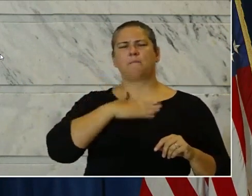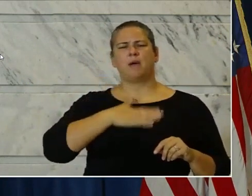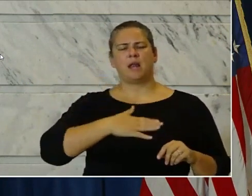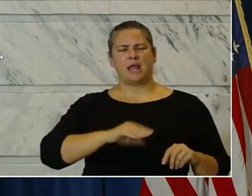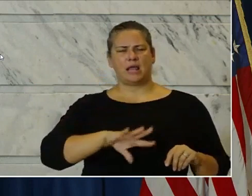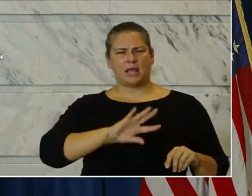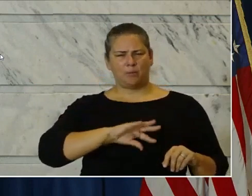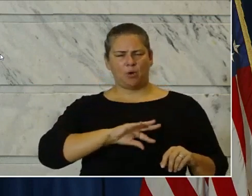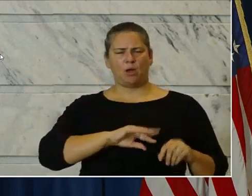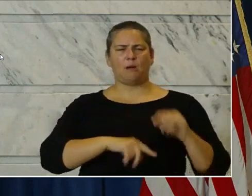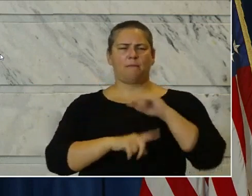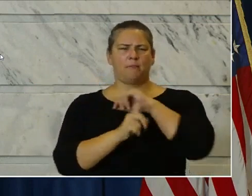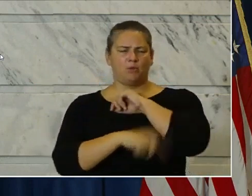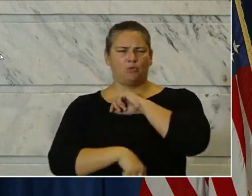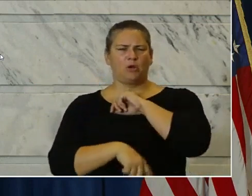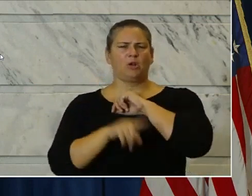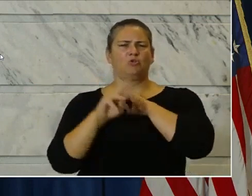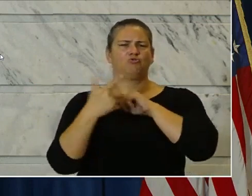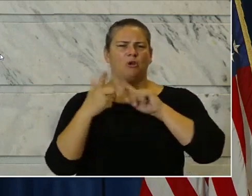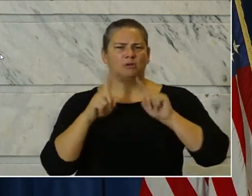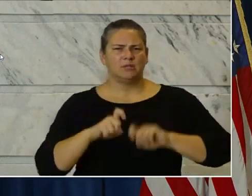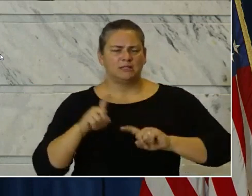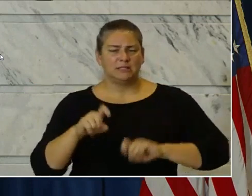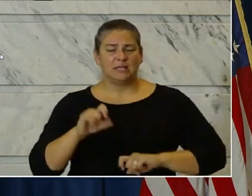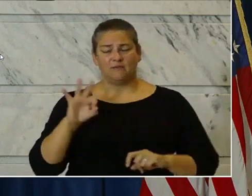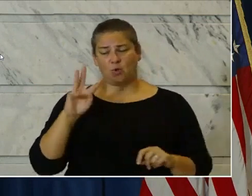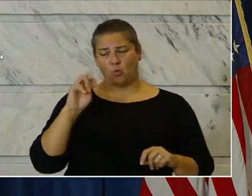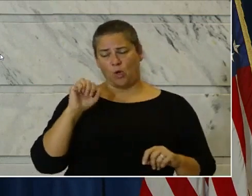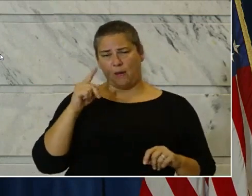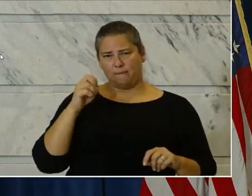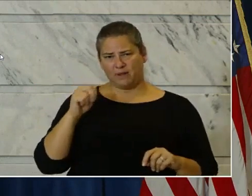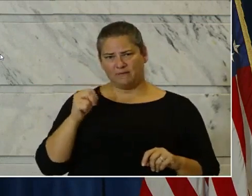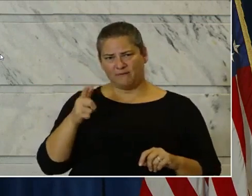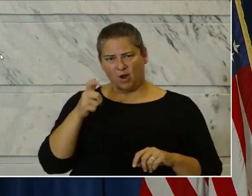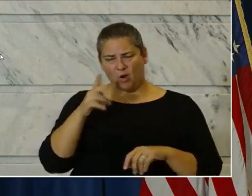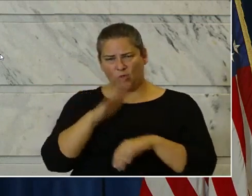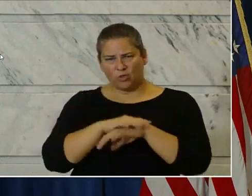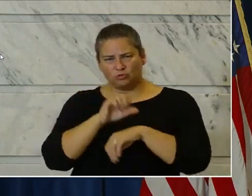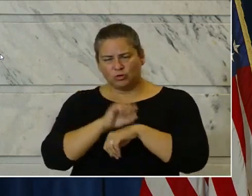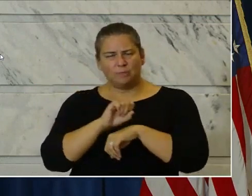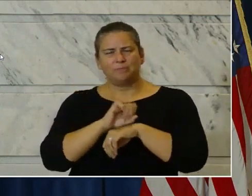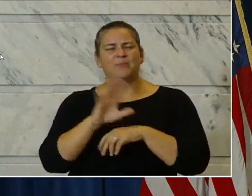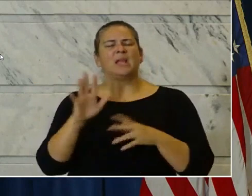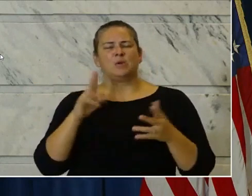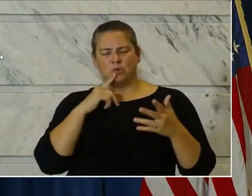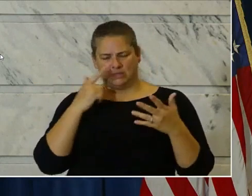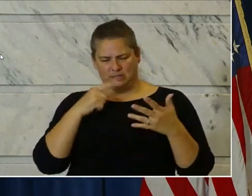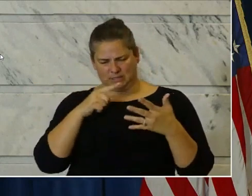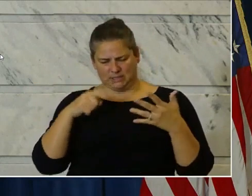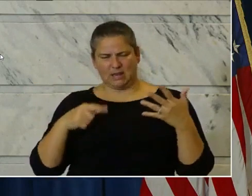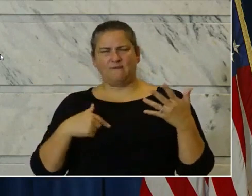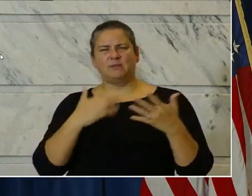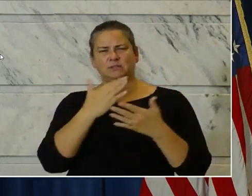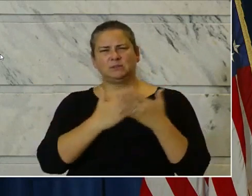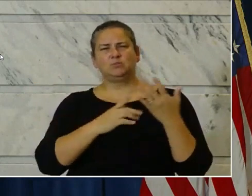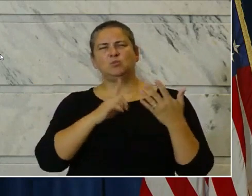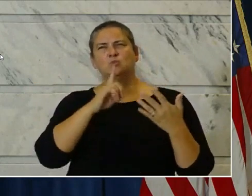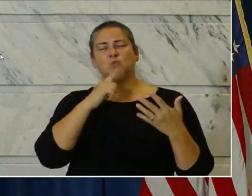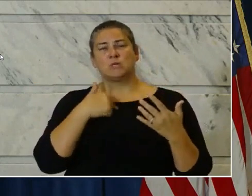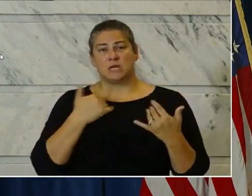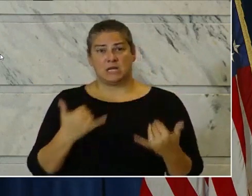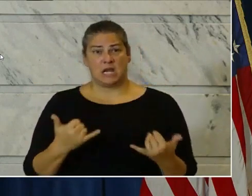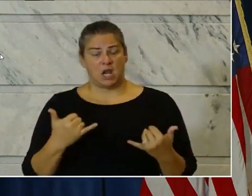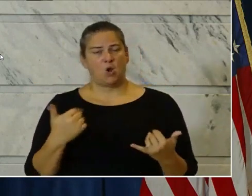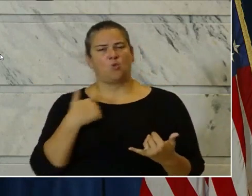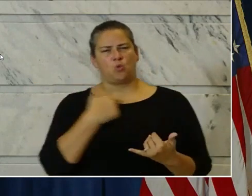penalties, about drug testing, if weapons are fired on the job. I think we're having some really productive